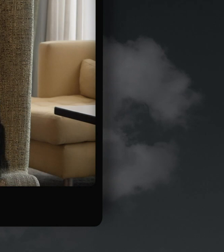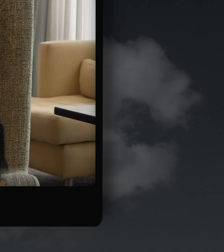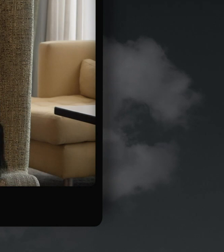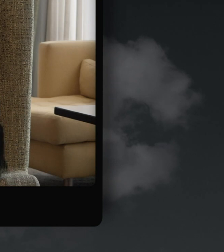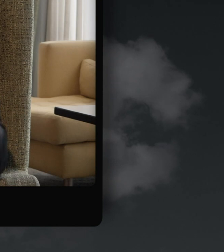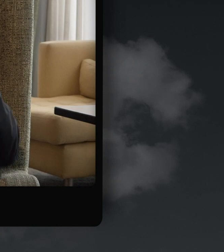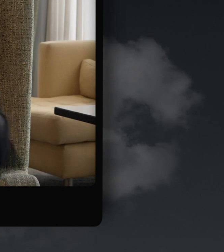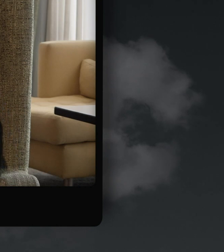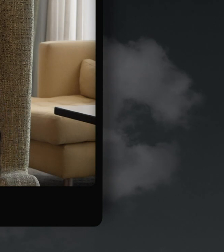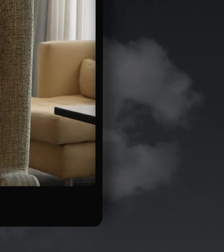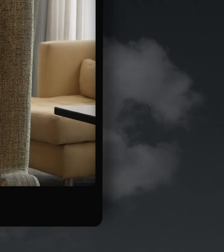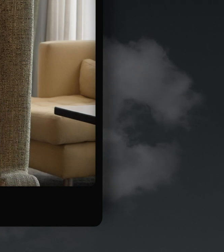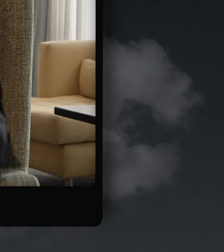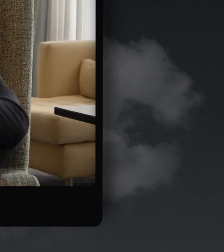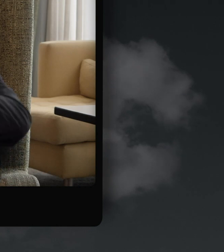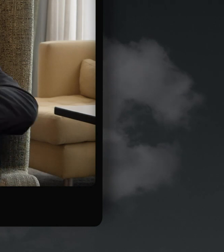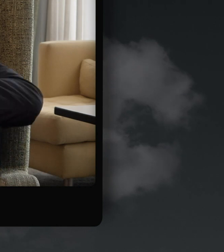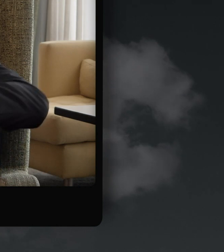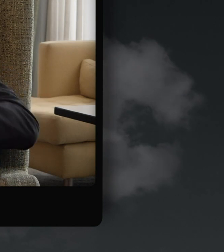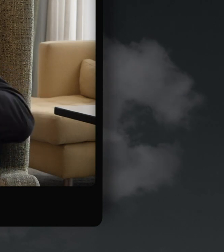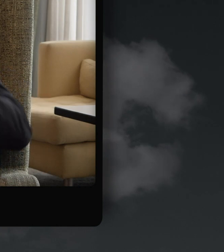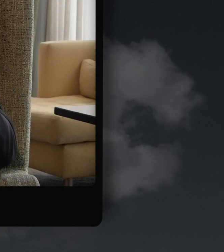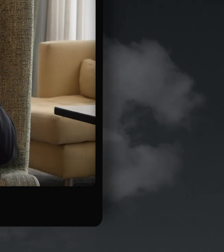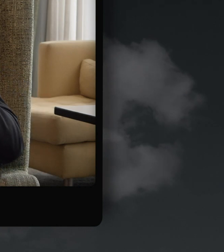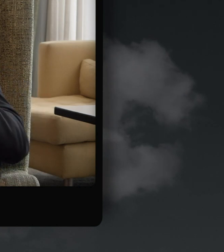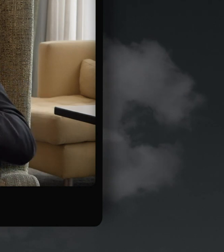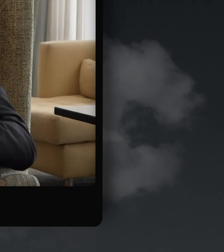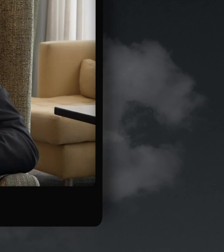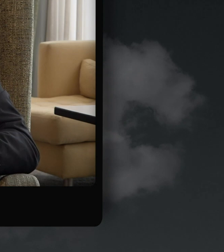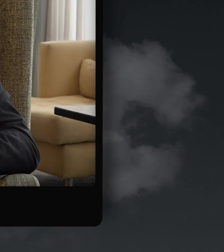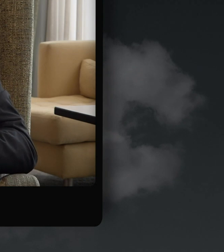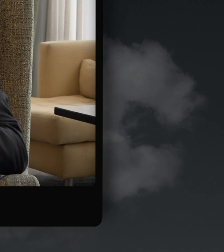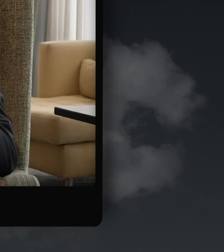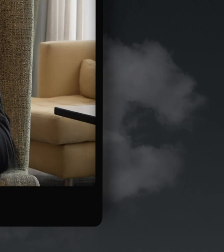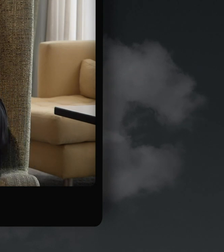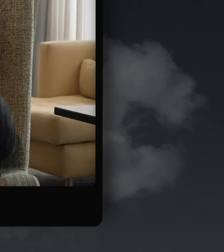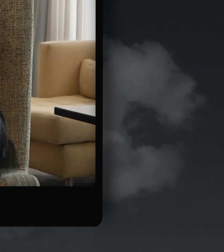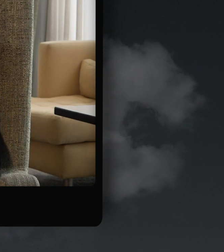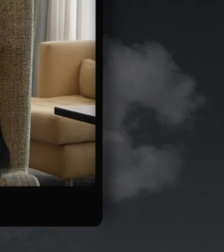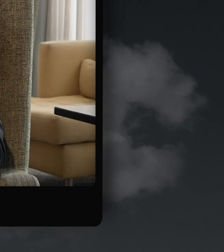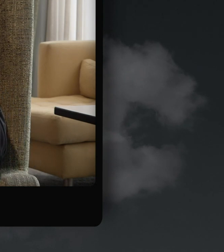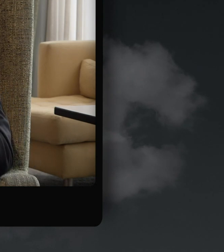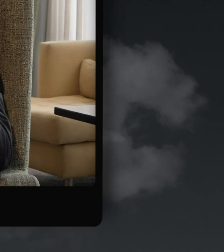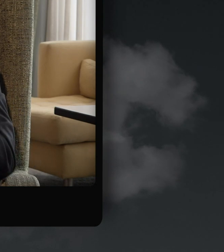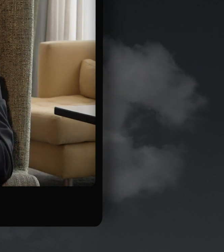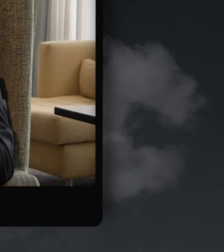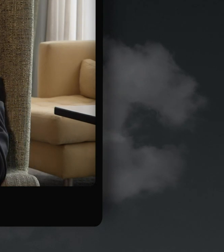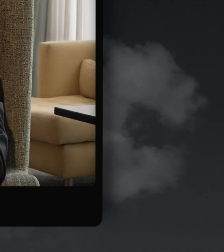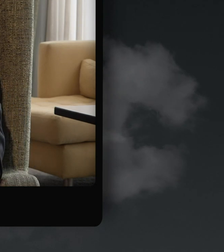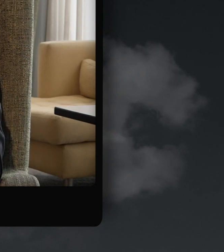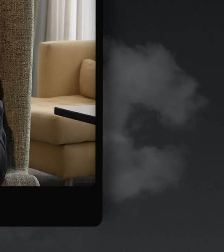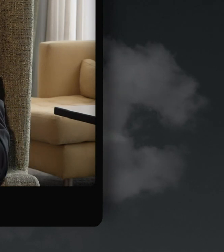educated into the hospitality sector. So the hotel gave then a crash course for our